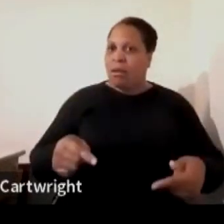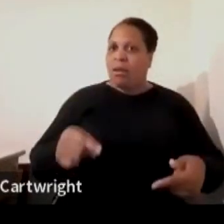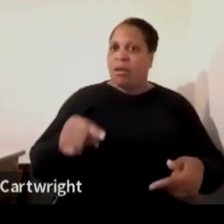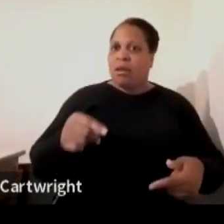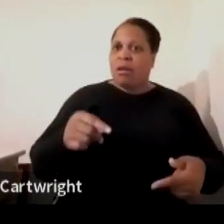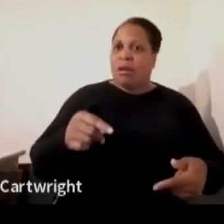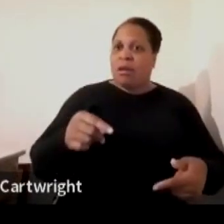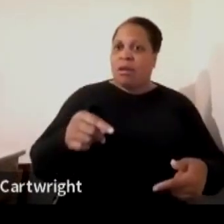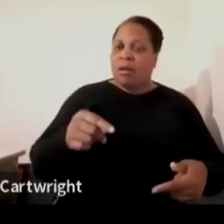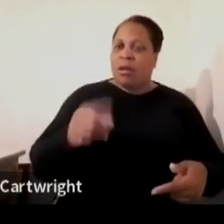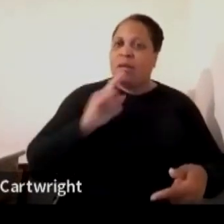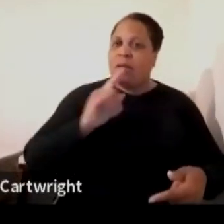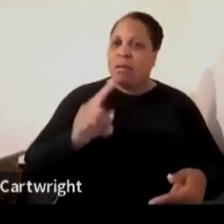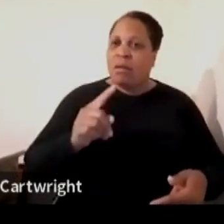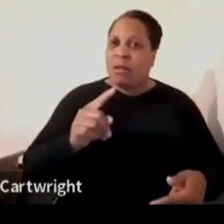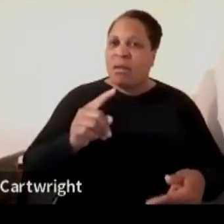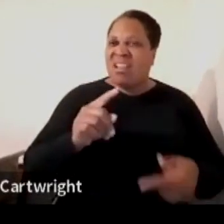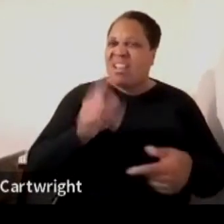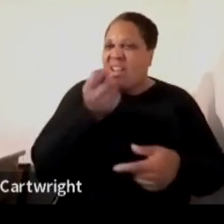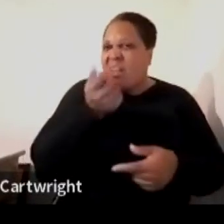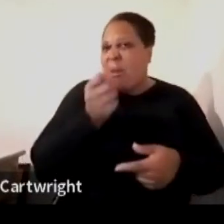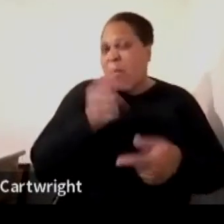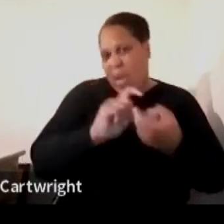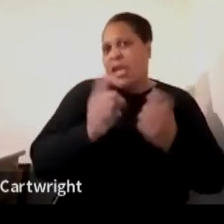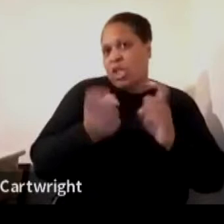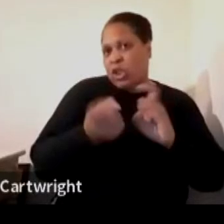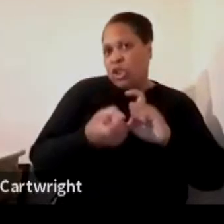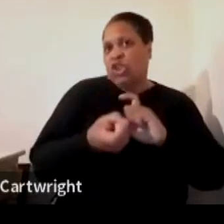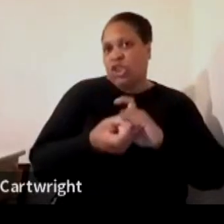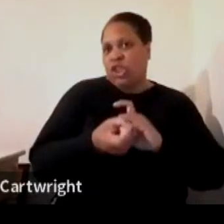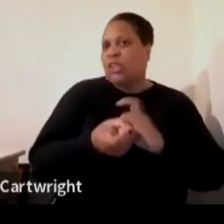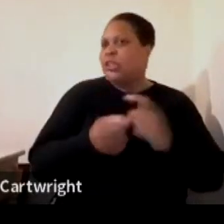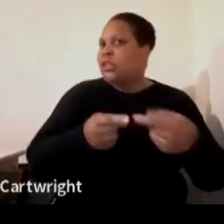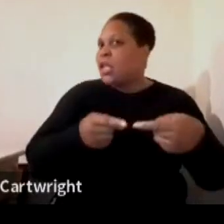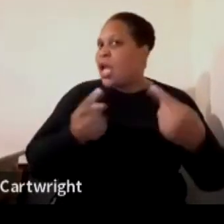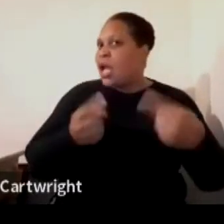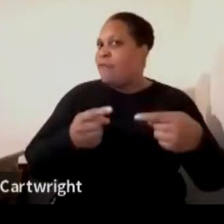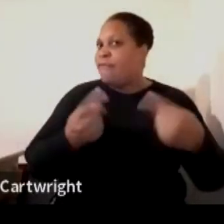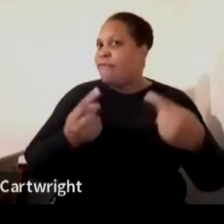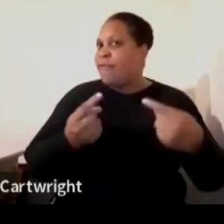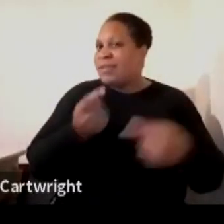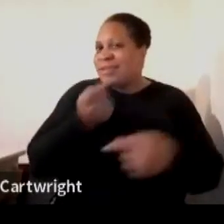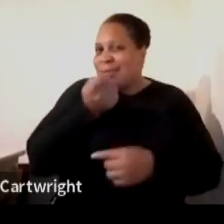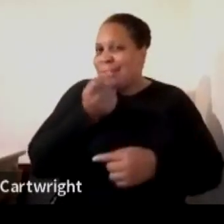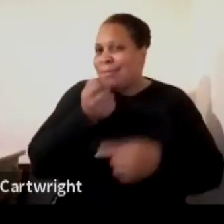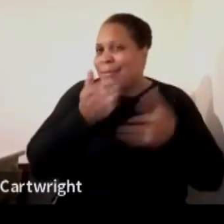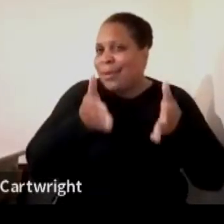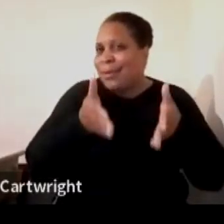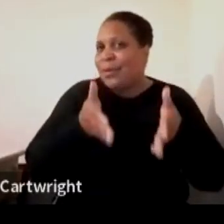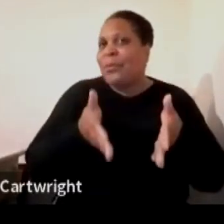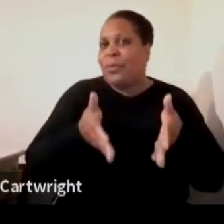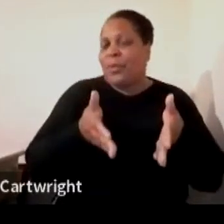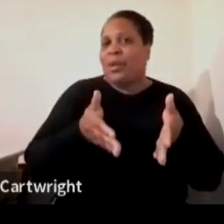there's minor changes that affects in a tiny way the way